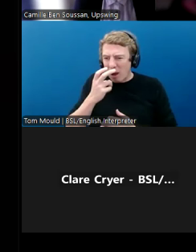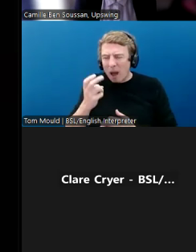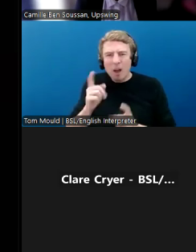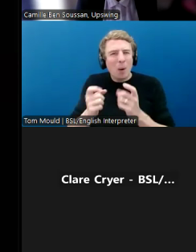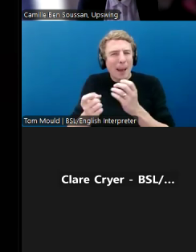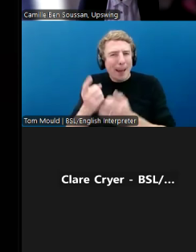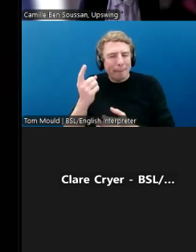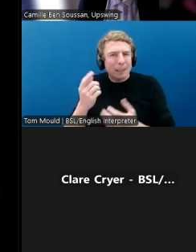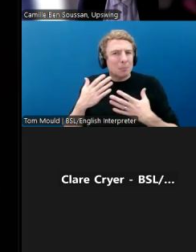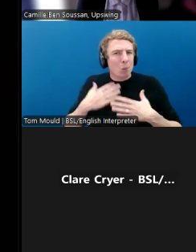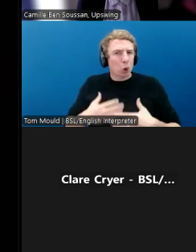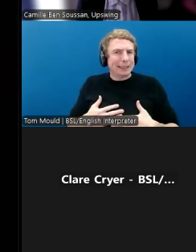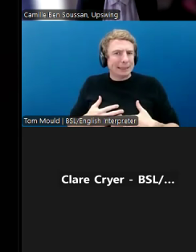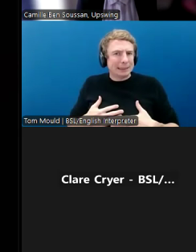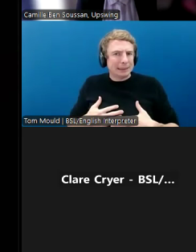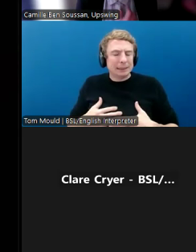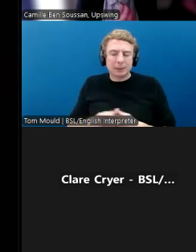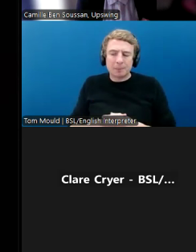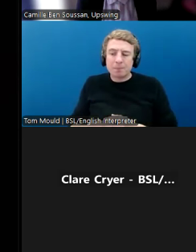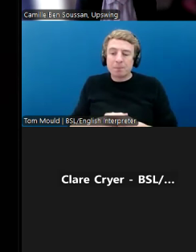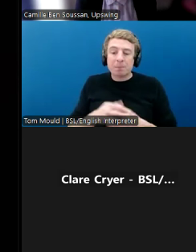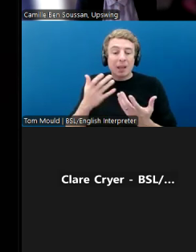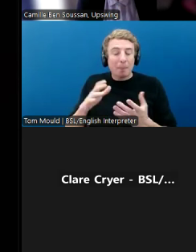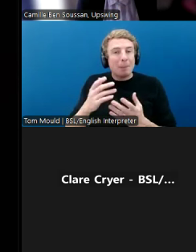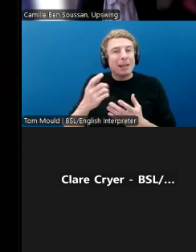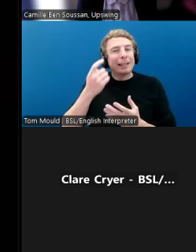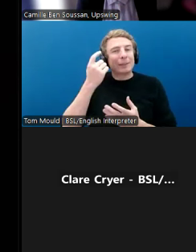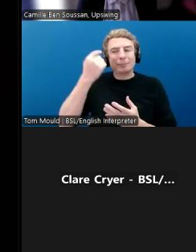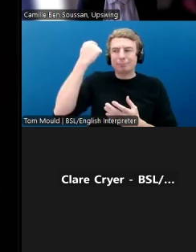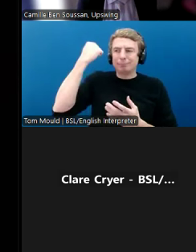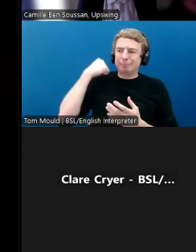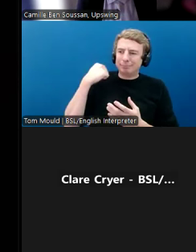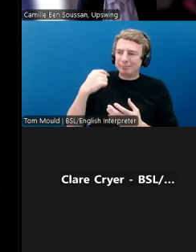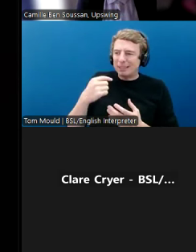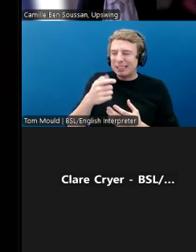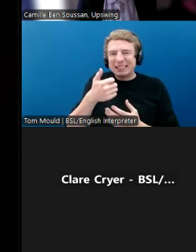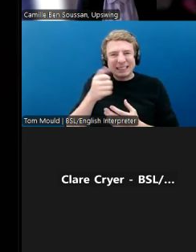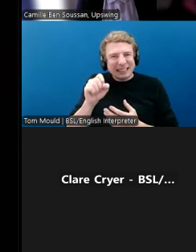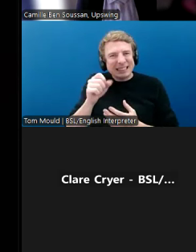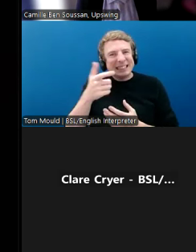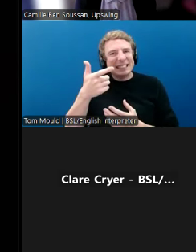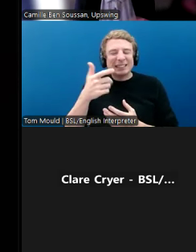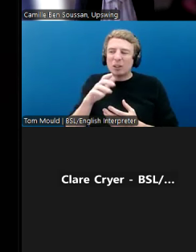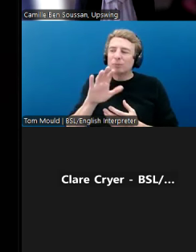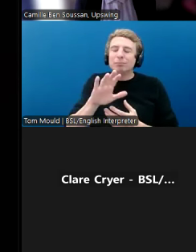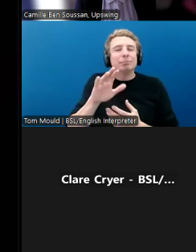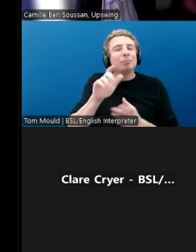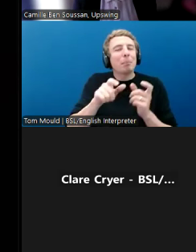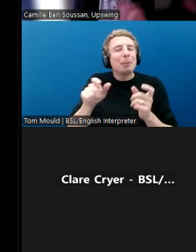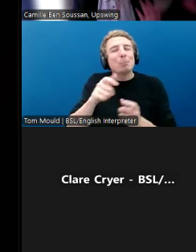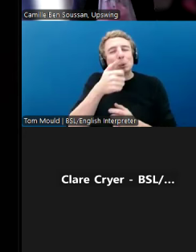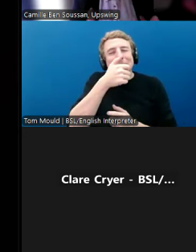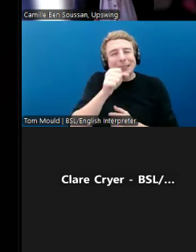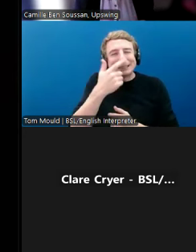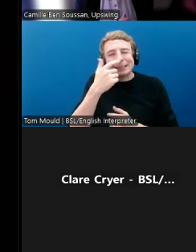60s, 70s, and 80s to discover the themes that resonated beyond the circus community. And we did this